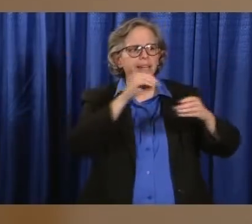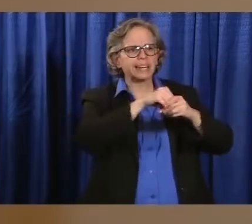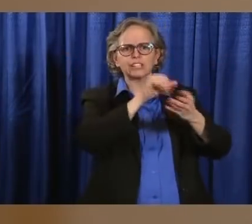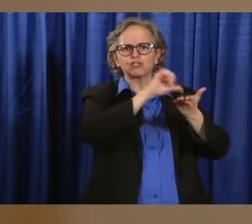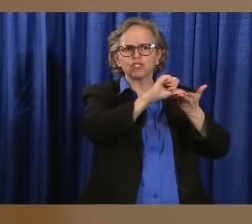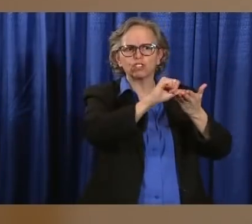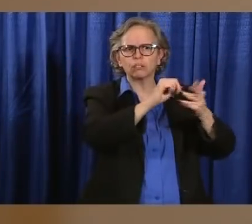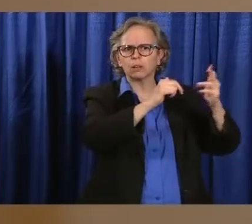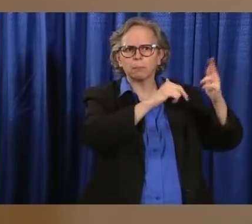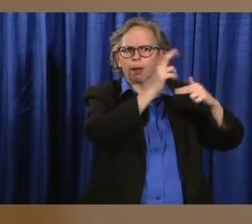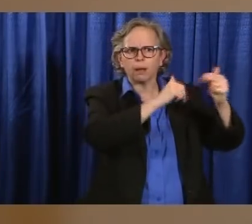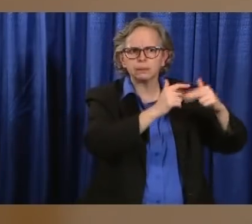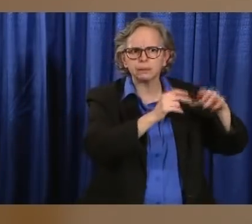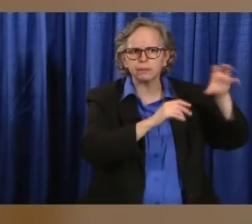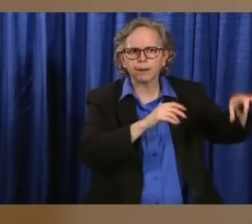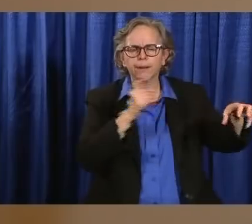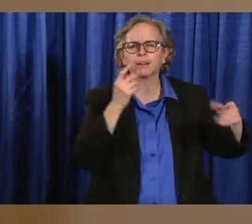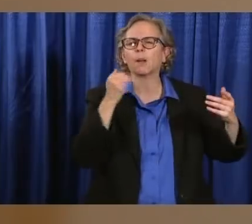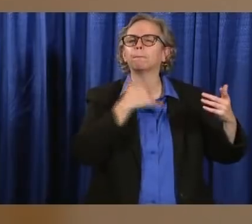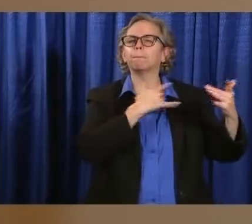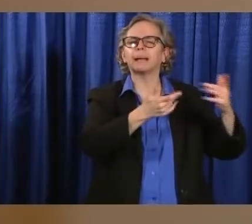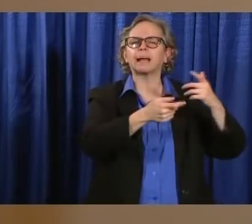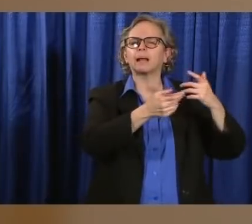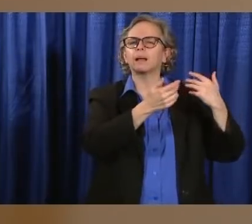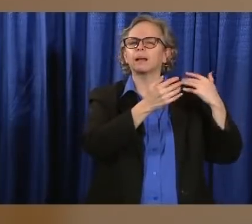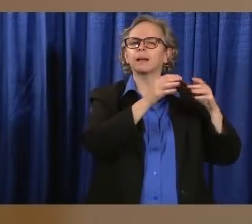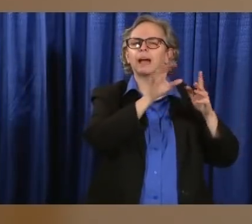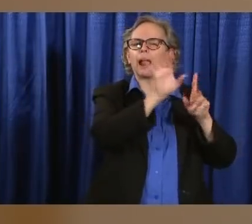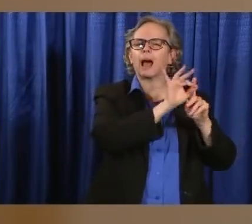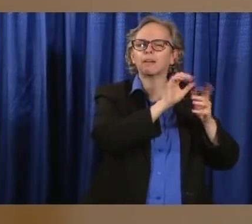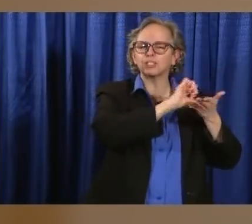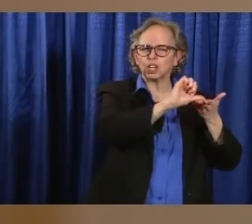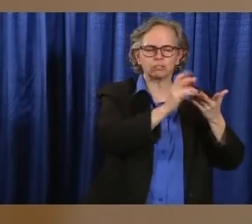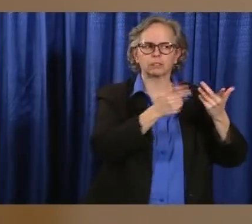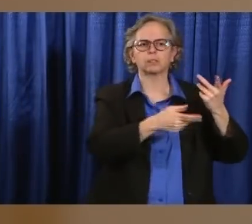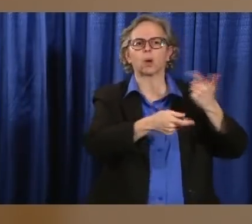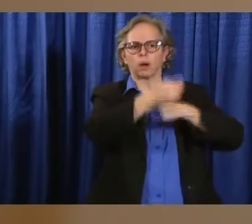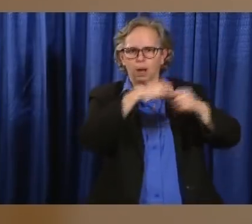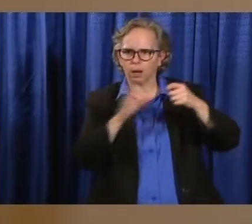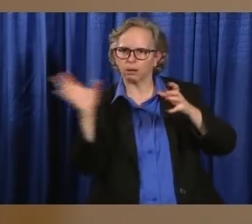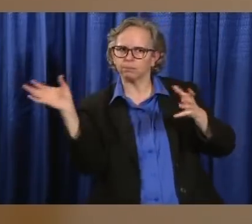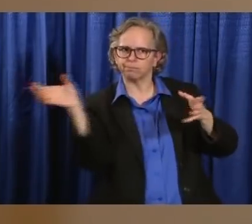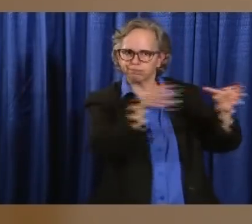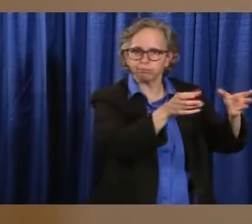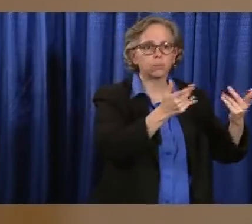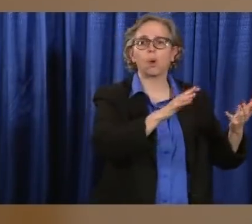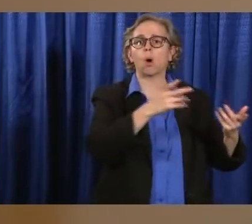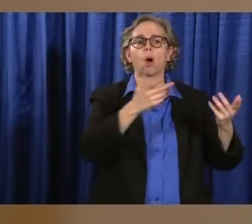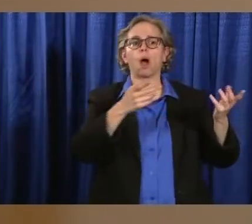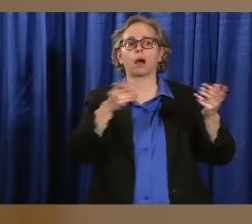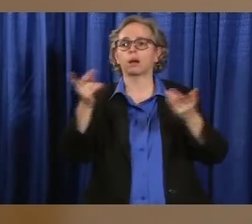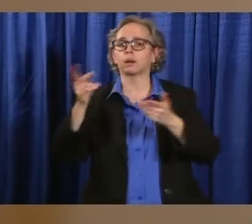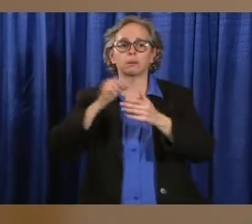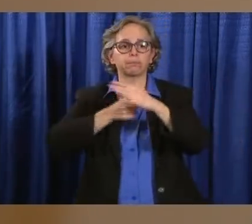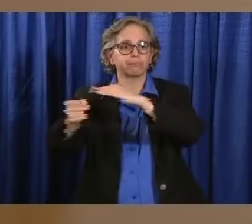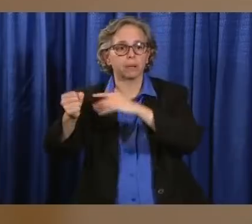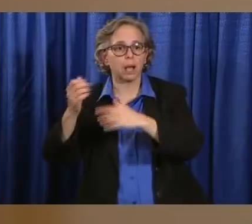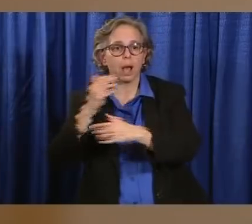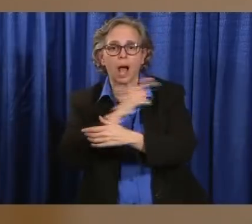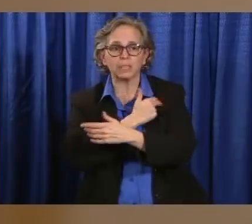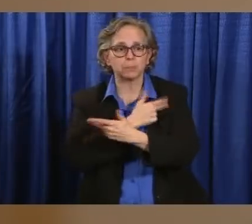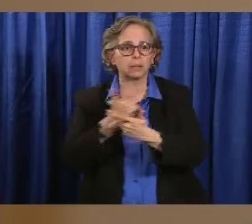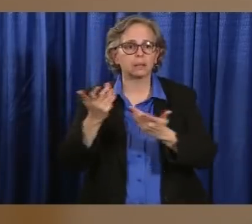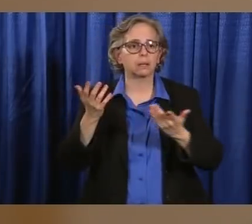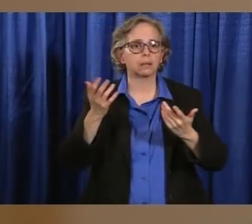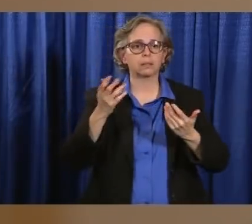elective surgeries. We've looked to places you wouldn't suspect, like zoos, that have ventilators that are used